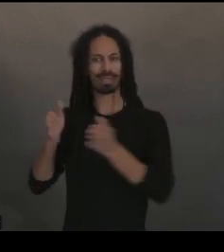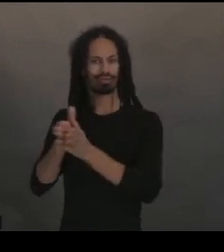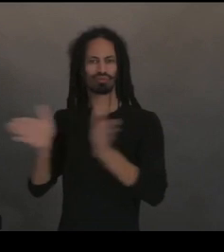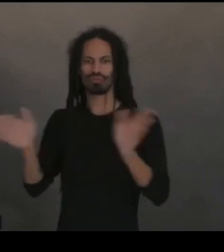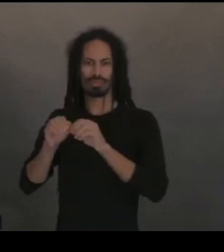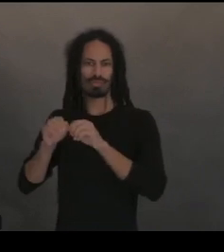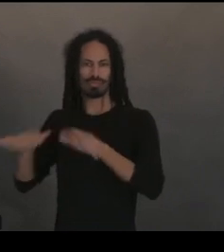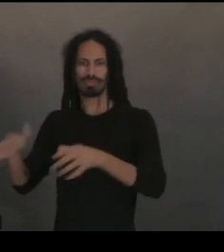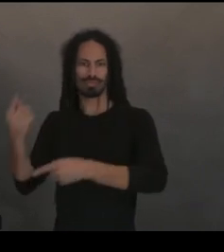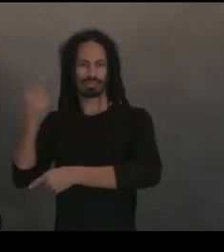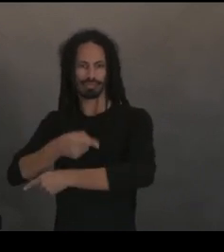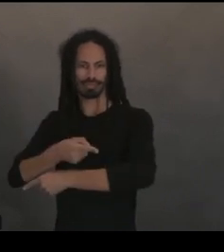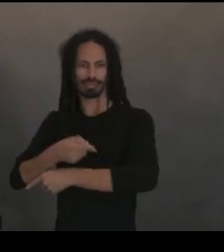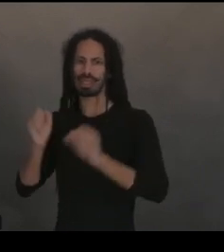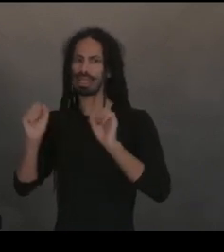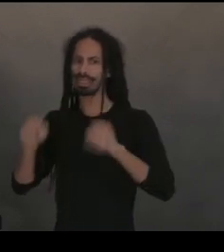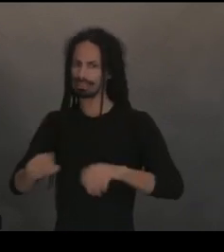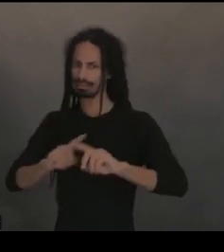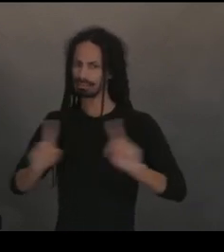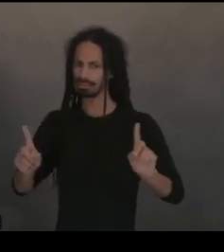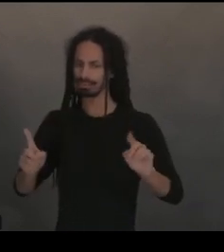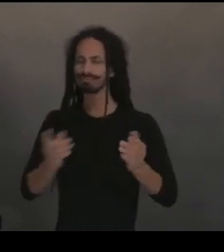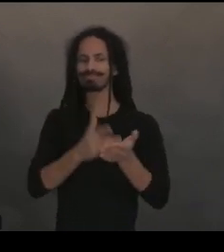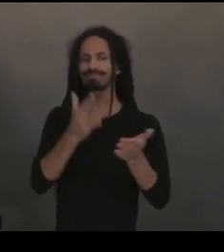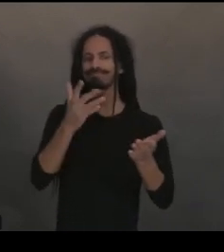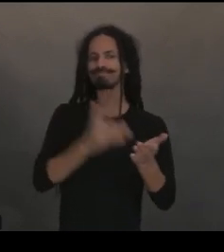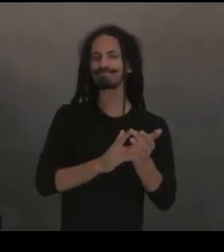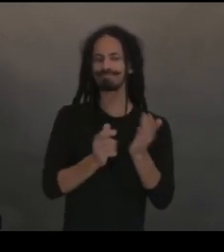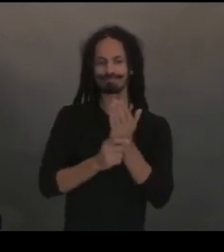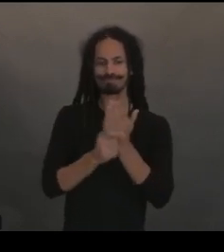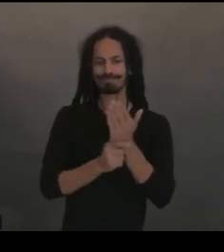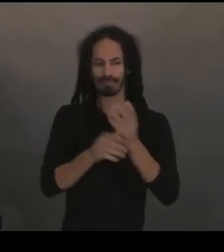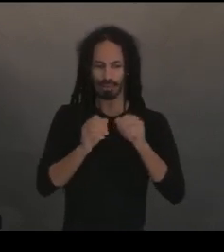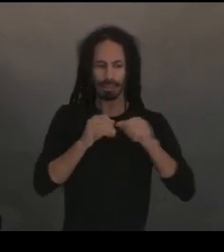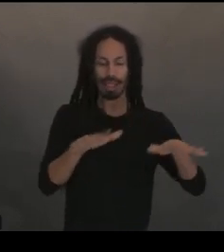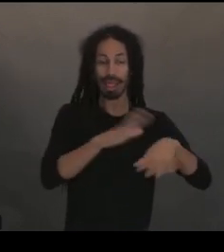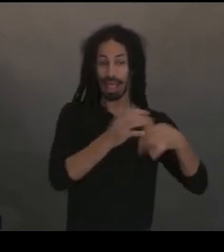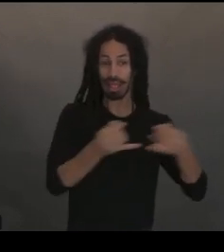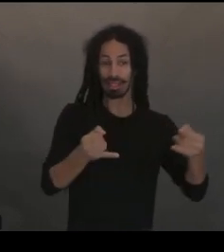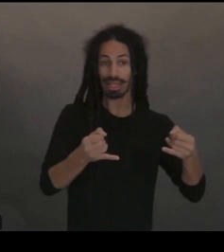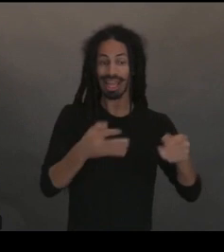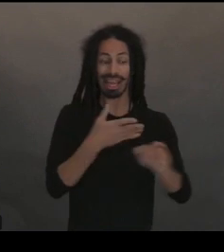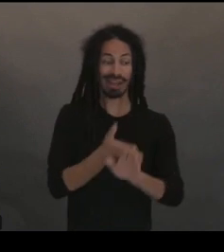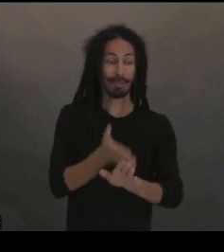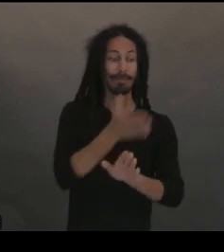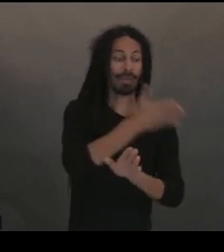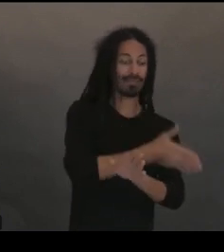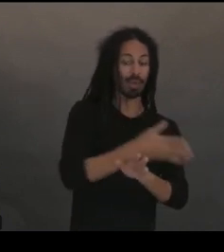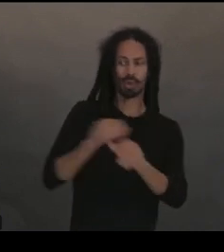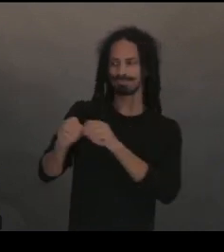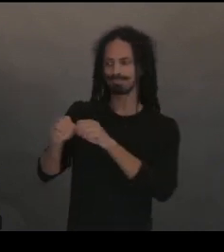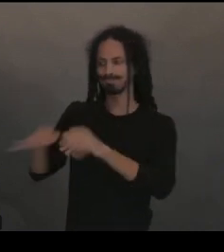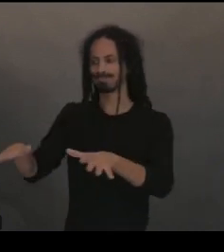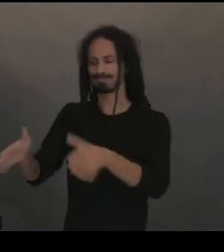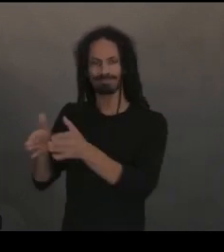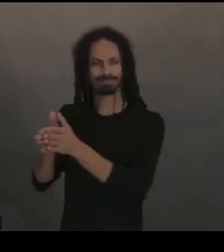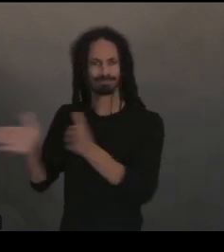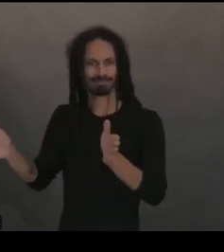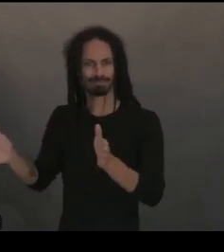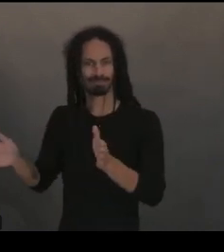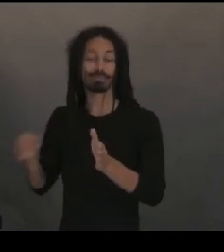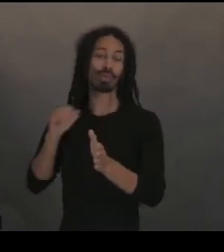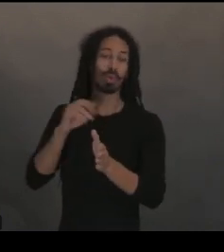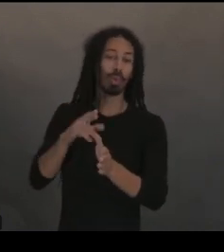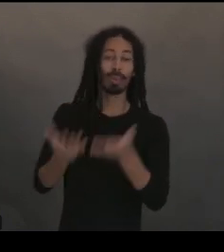So sometimes an article will be released online ahead of the journal being published, or might be released